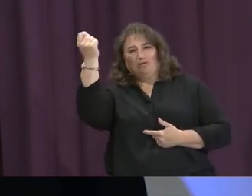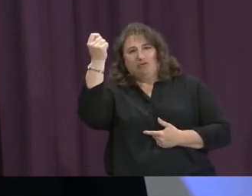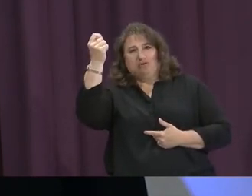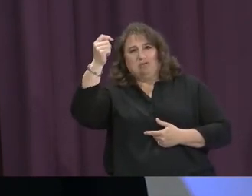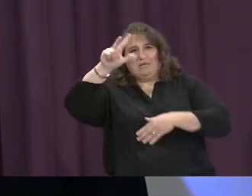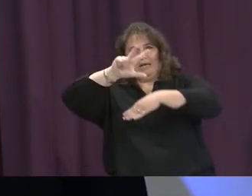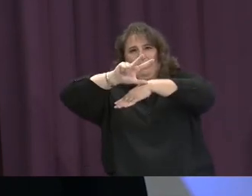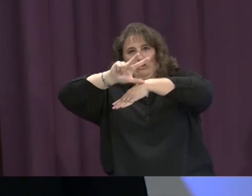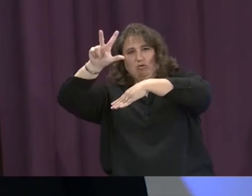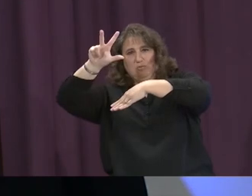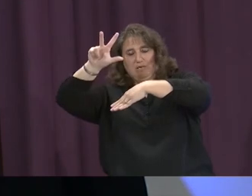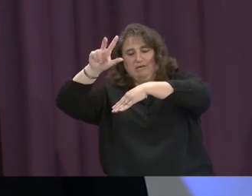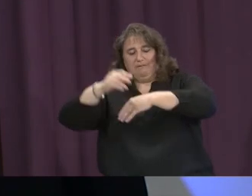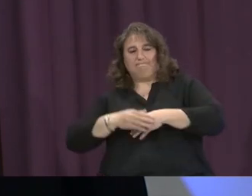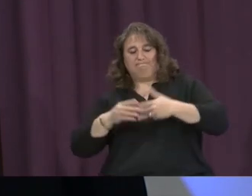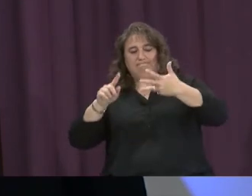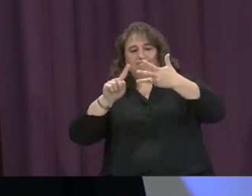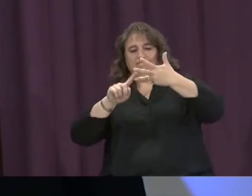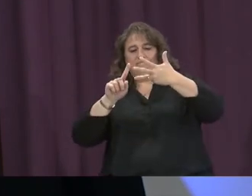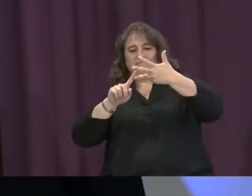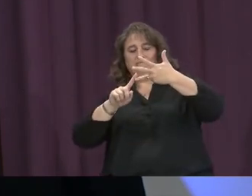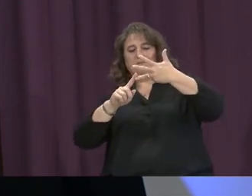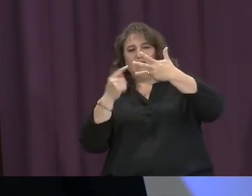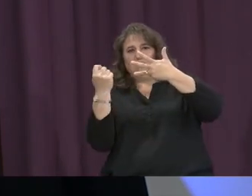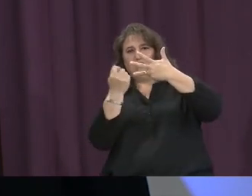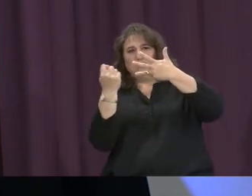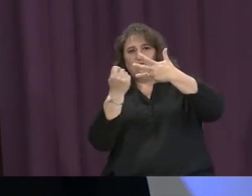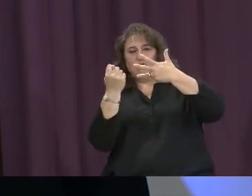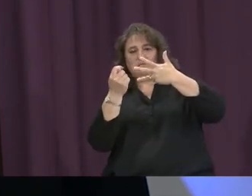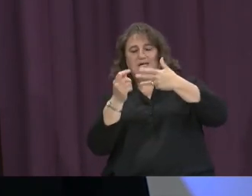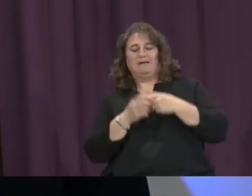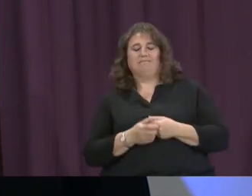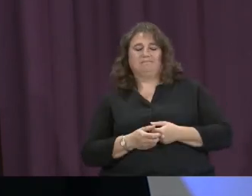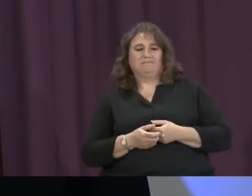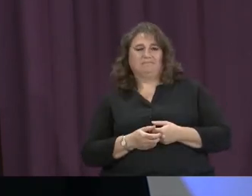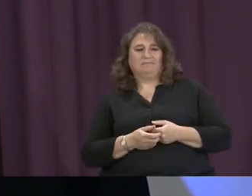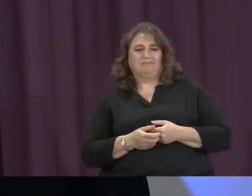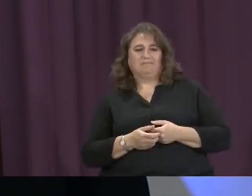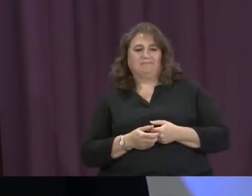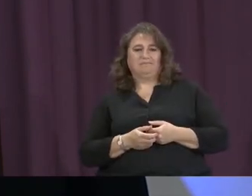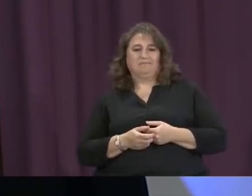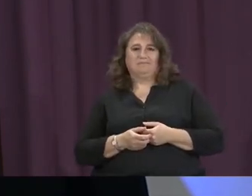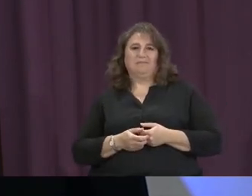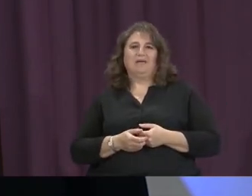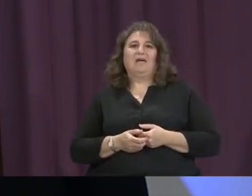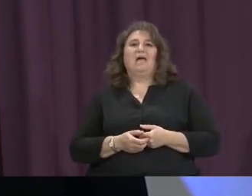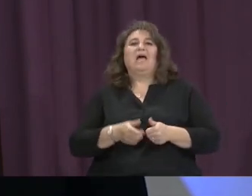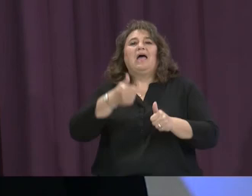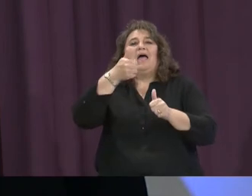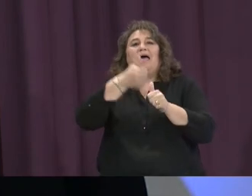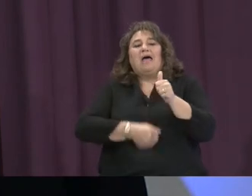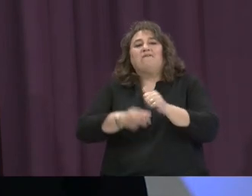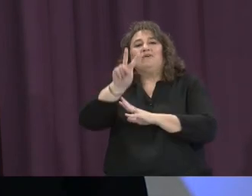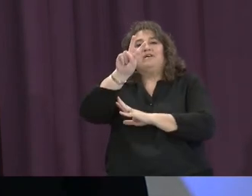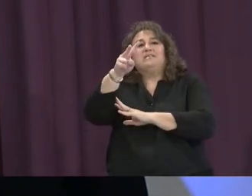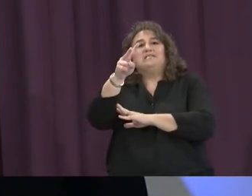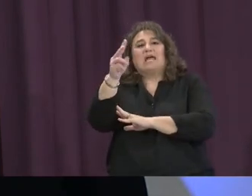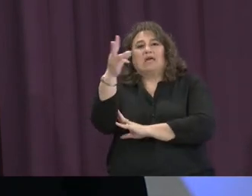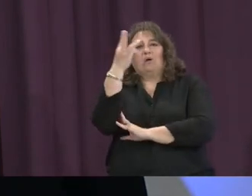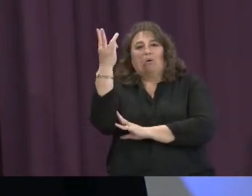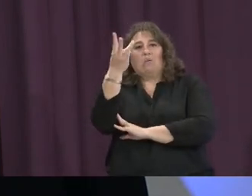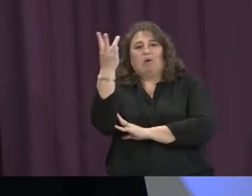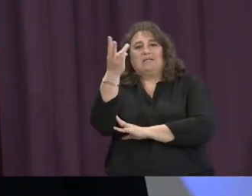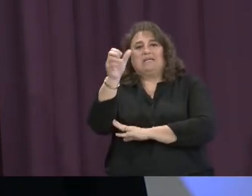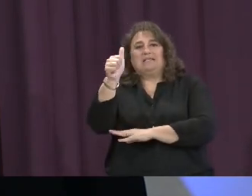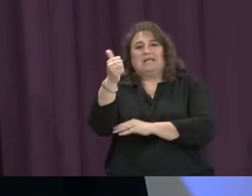But you can also watch our shows that will be played every second Wednesday at 10 p.m. So